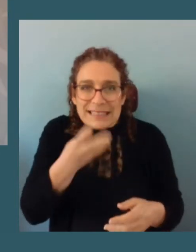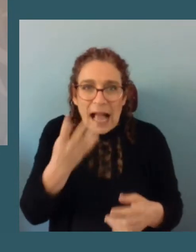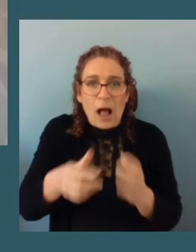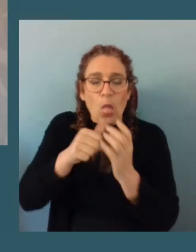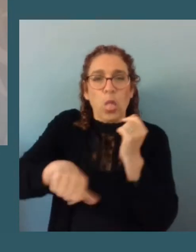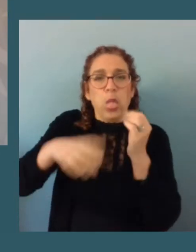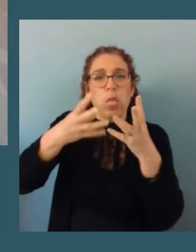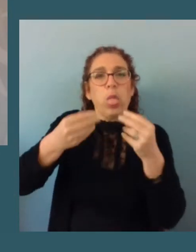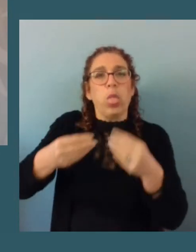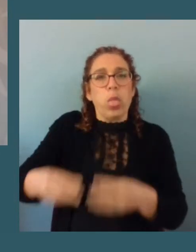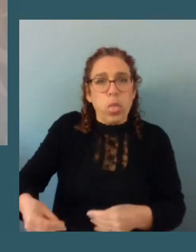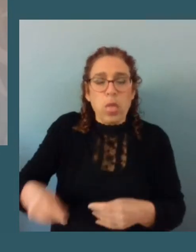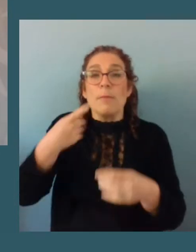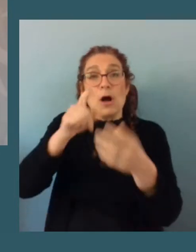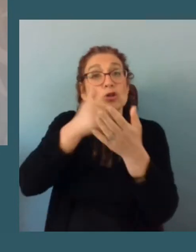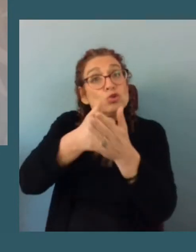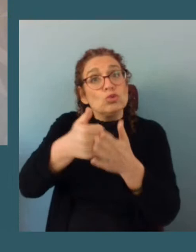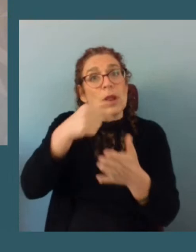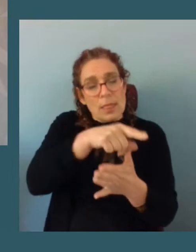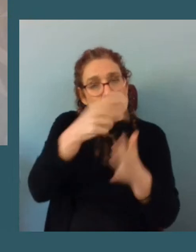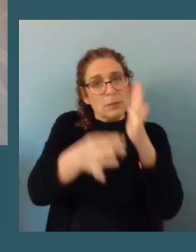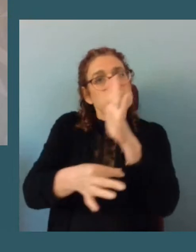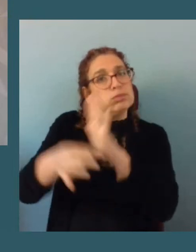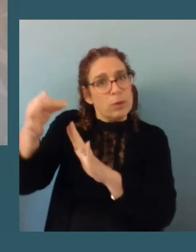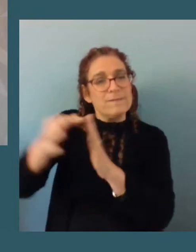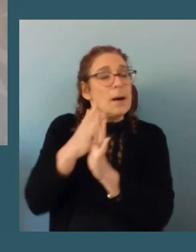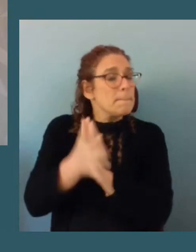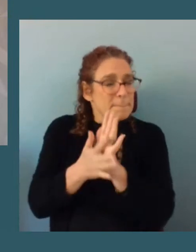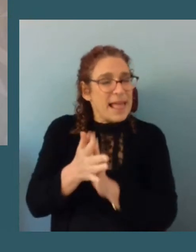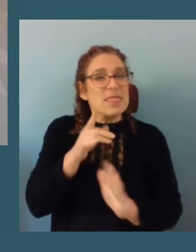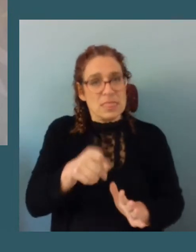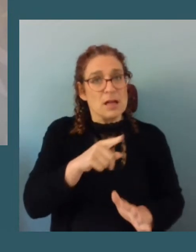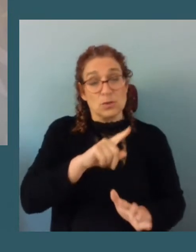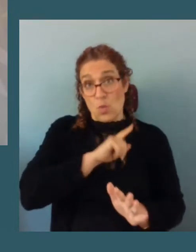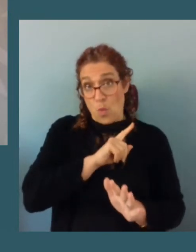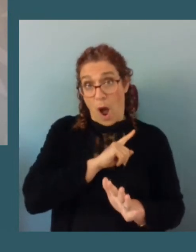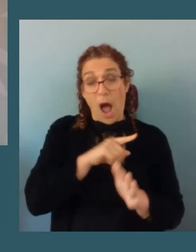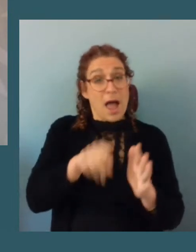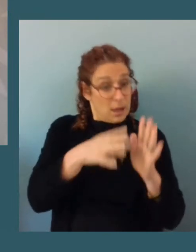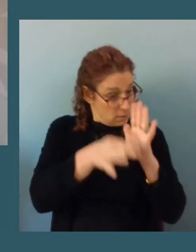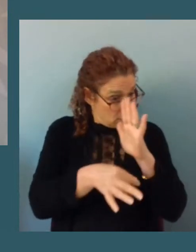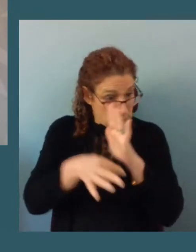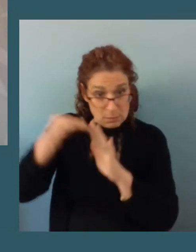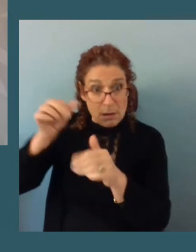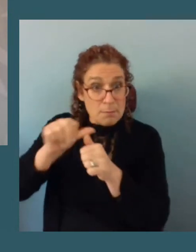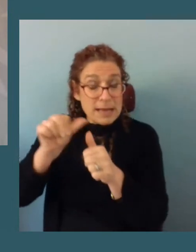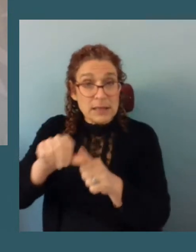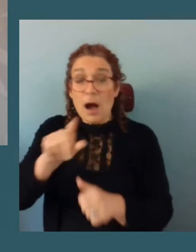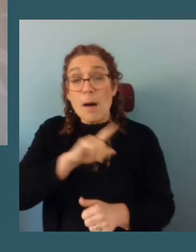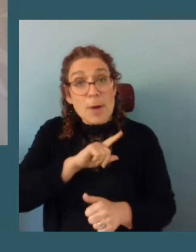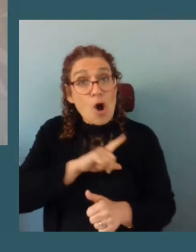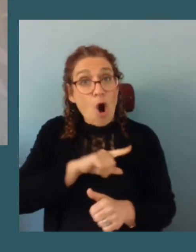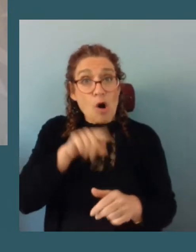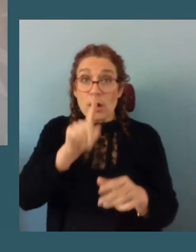with time. So I think you need to, and so therefore, has this got better with time, or is it due to removal of the allergen?